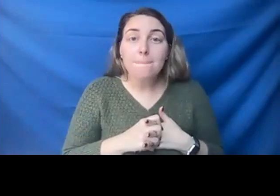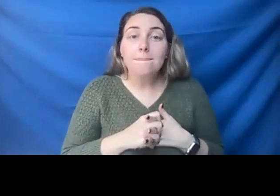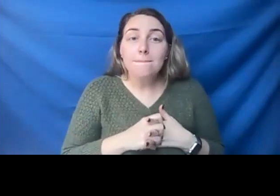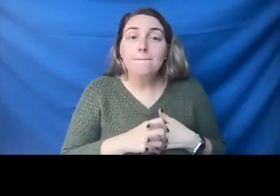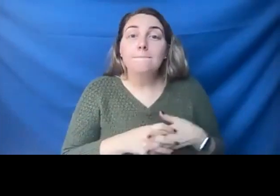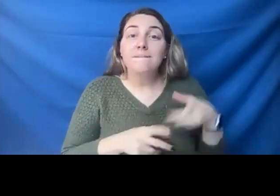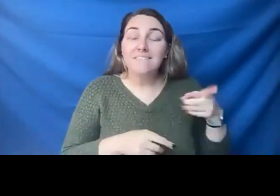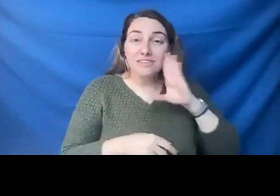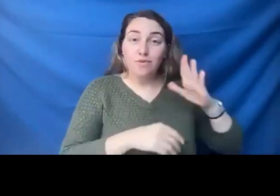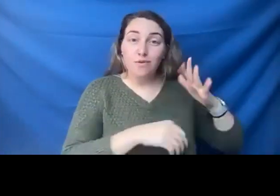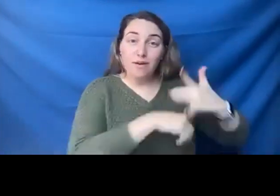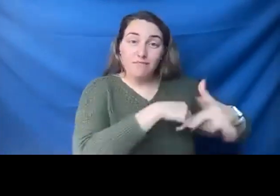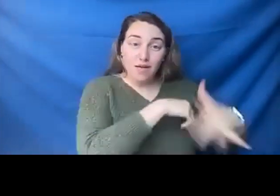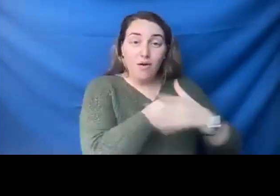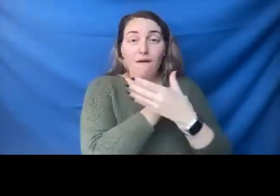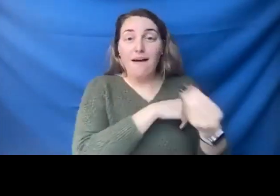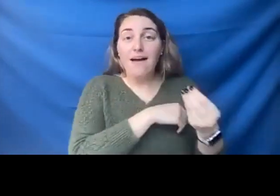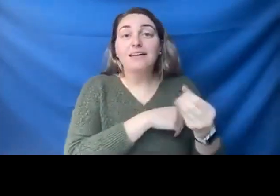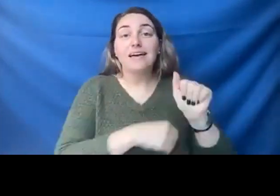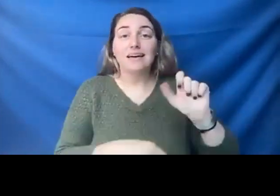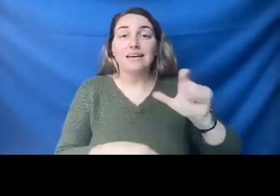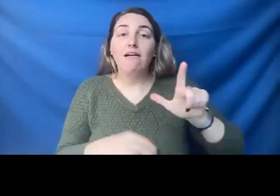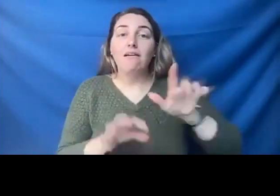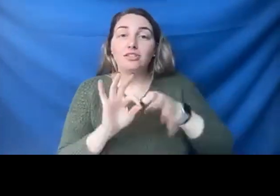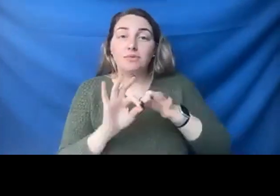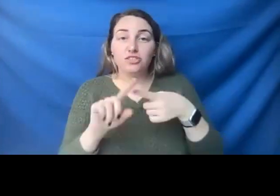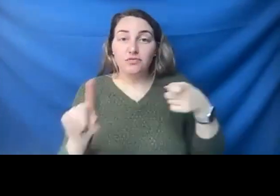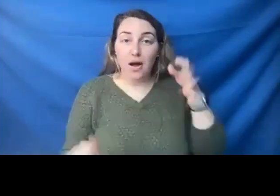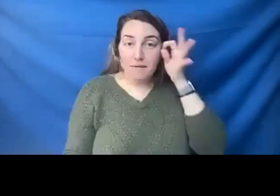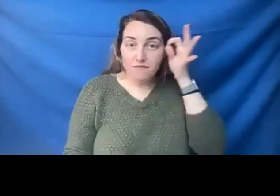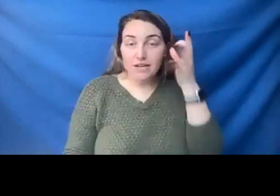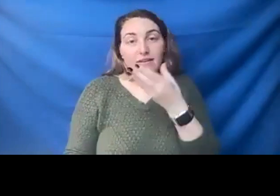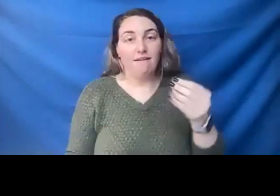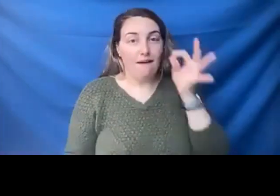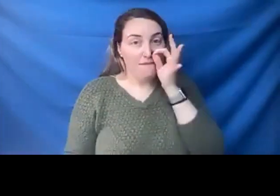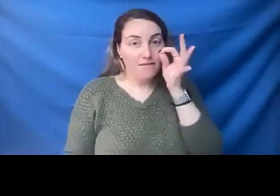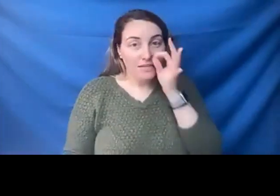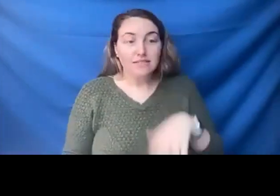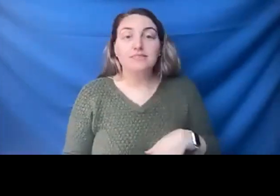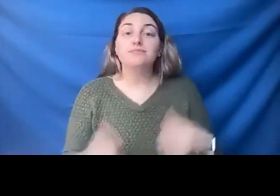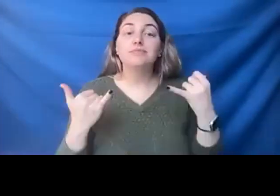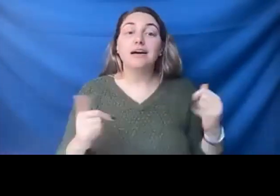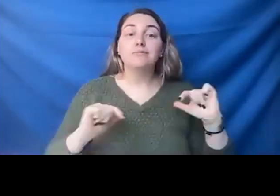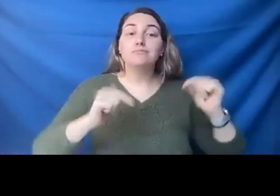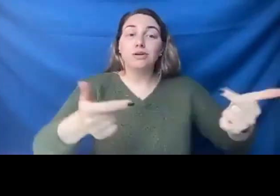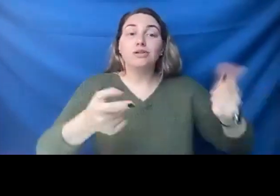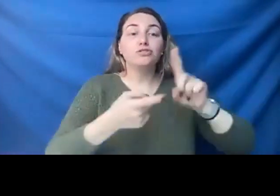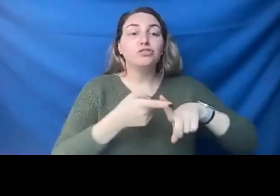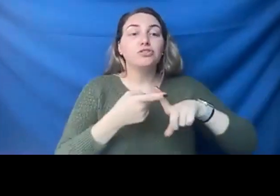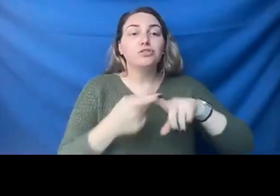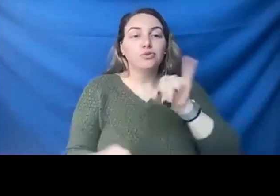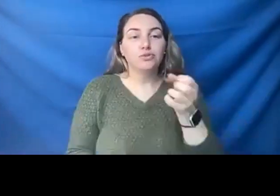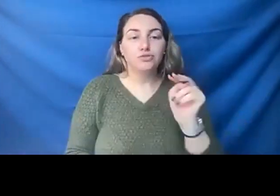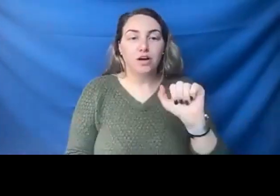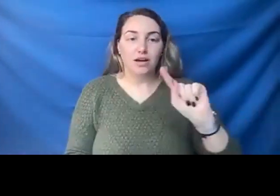ASL interpretation from Frankie and Felice. So thanks for that. And I'm going to turn it over to Jonathan Novick from the Mayor's Office for People